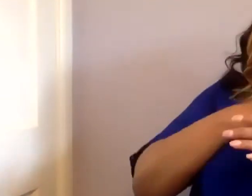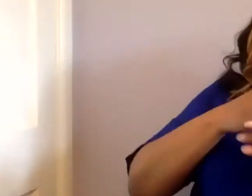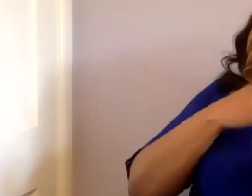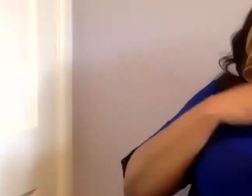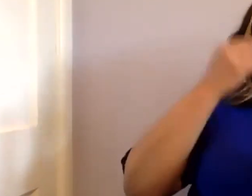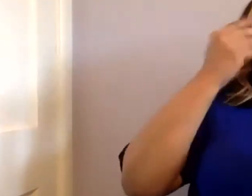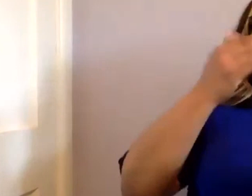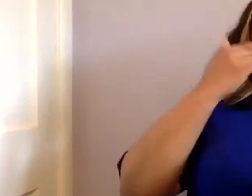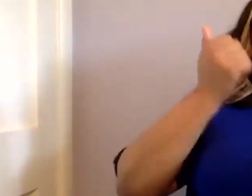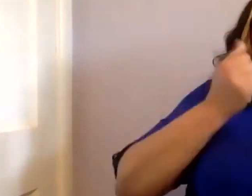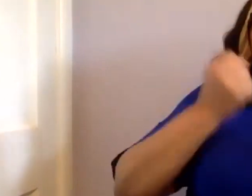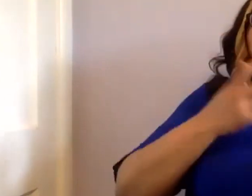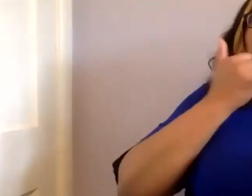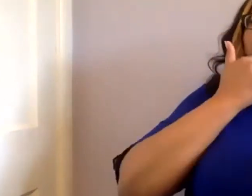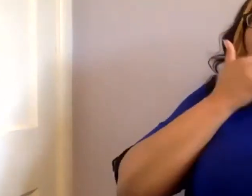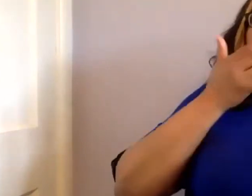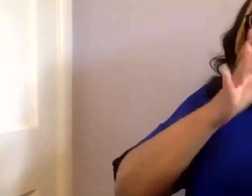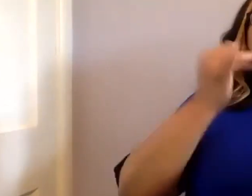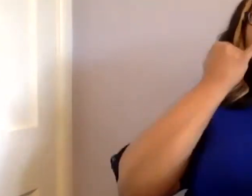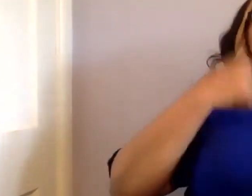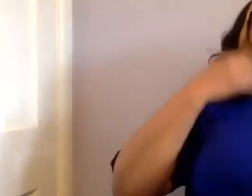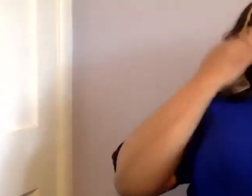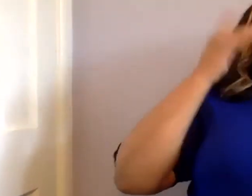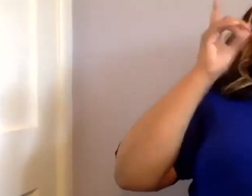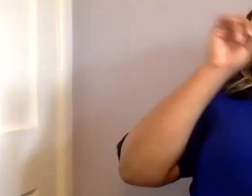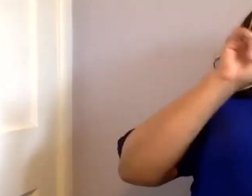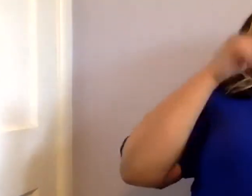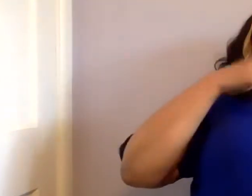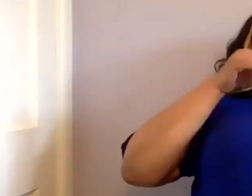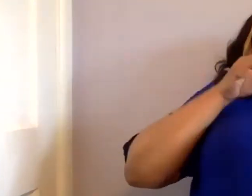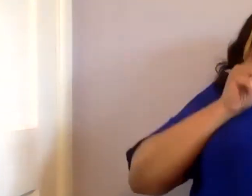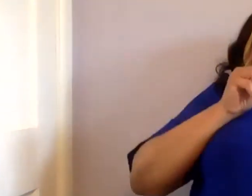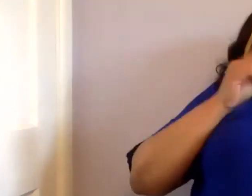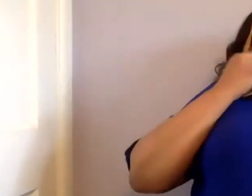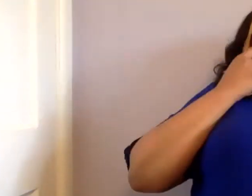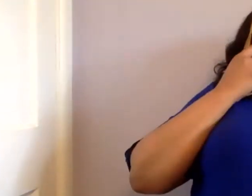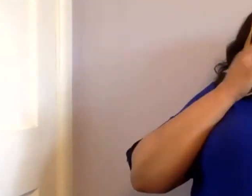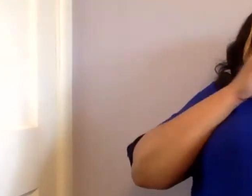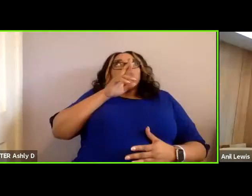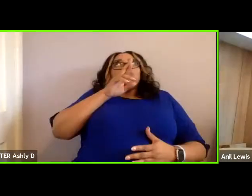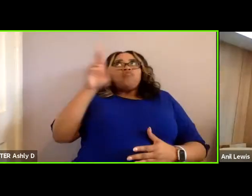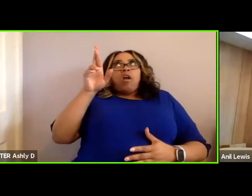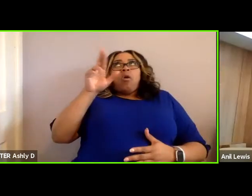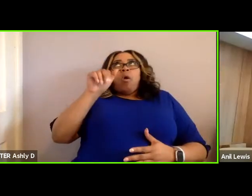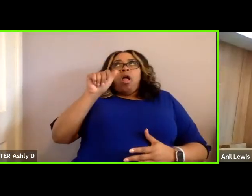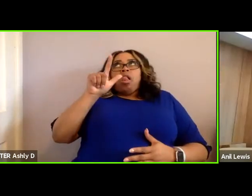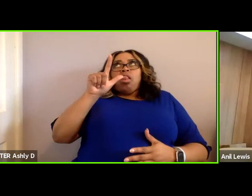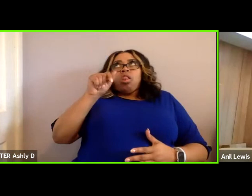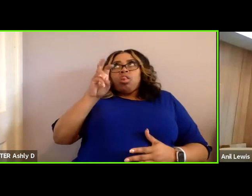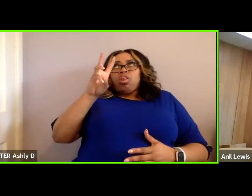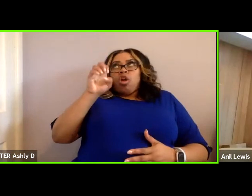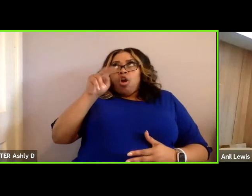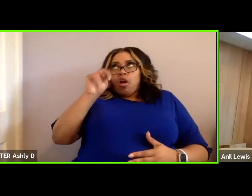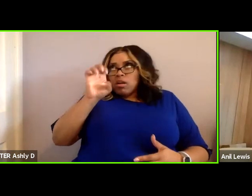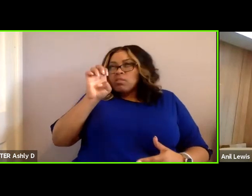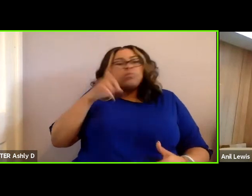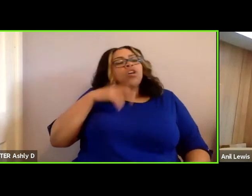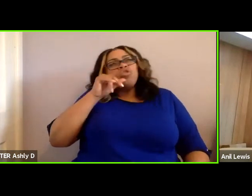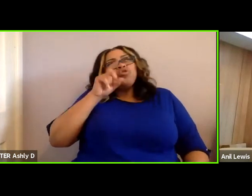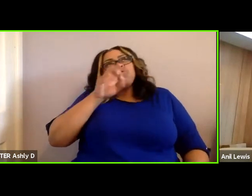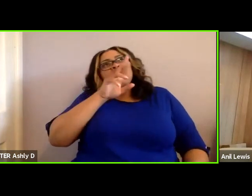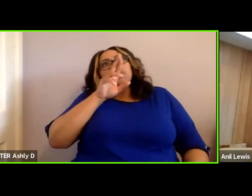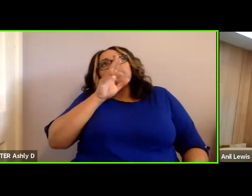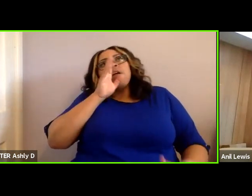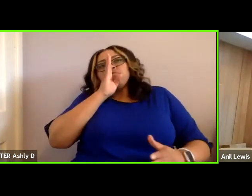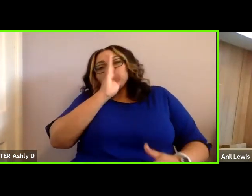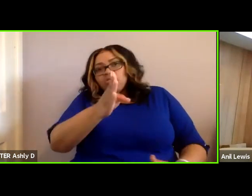is going the wrong way if I know where I am. So if they're making a right on Lawrence when I know they're supposed to keep straight on Fort, then I can give that feedback and correct